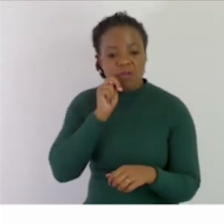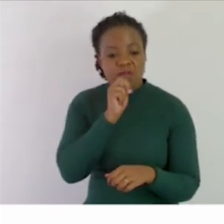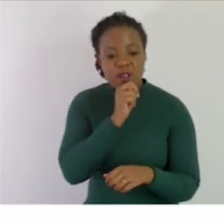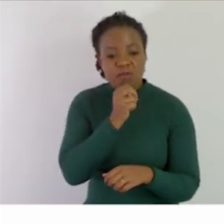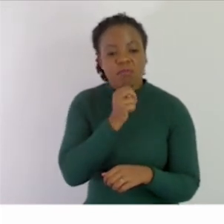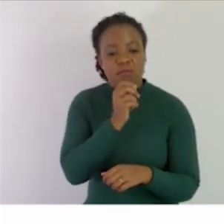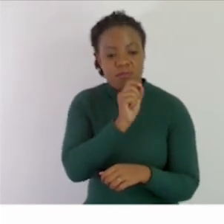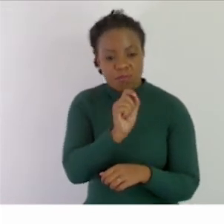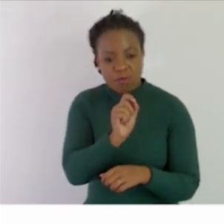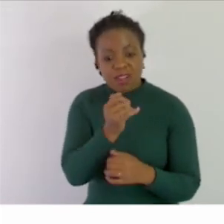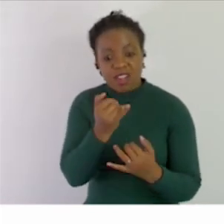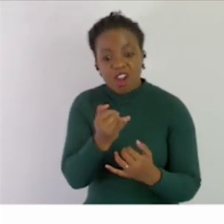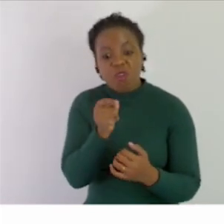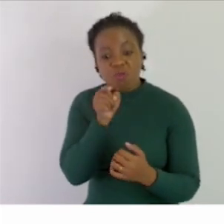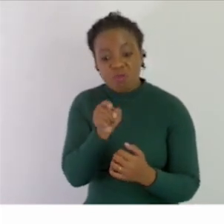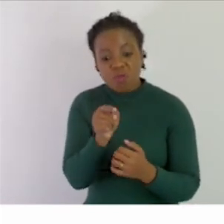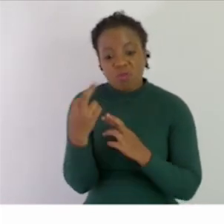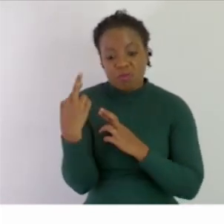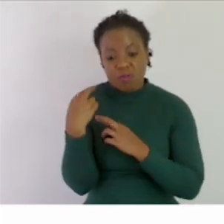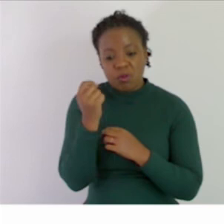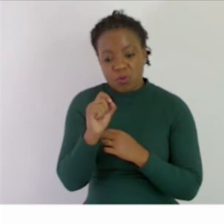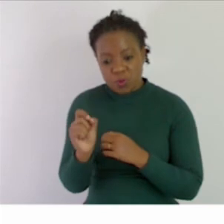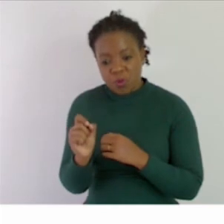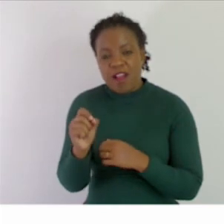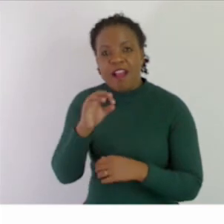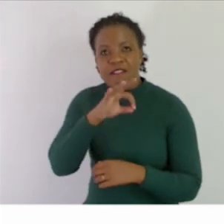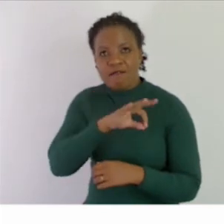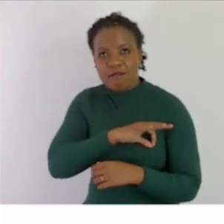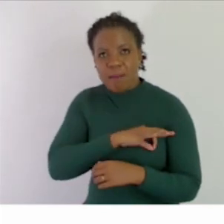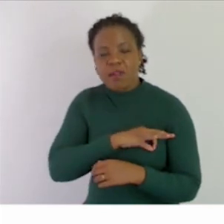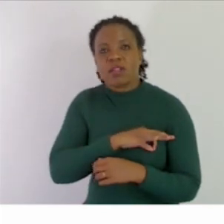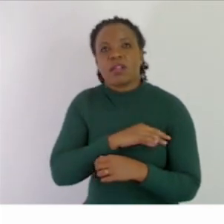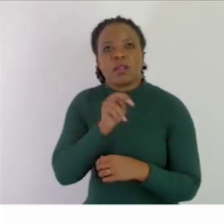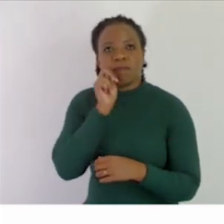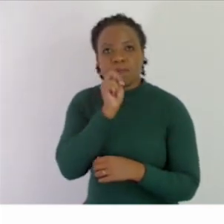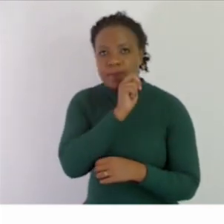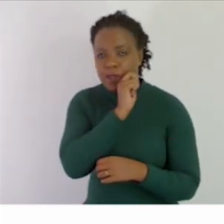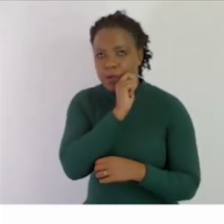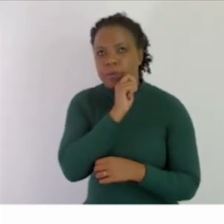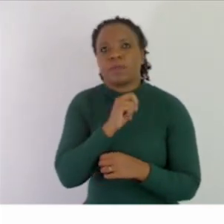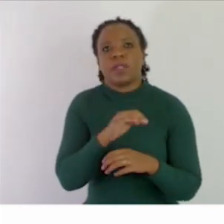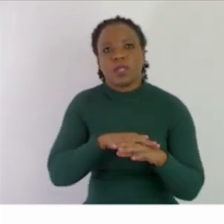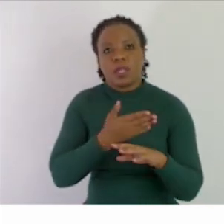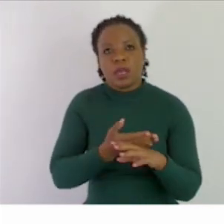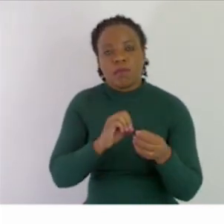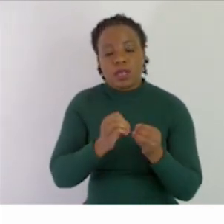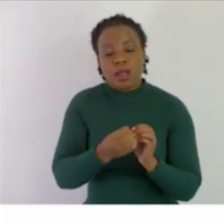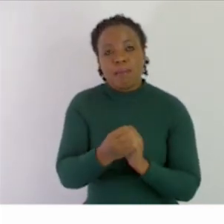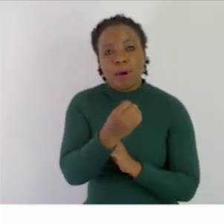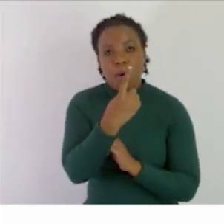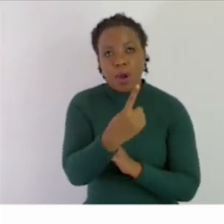you need to fill the blanks. Number 1 is saying master. Master